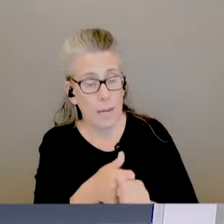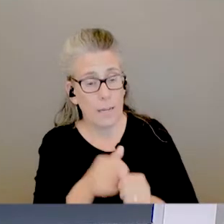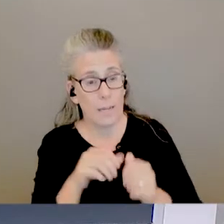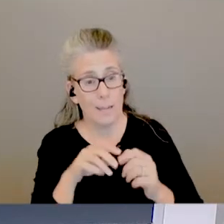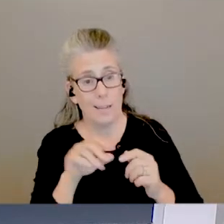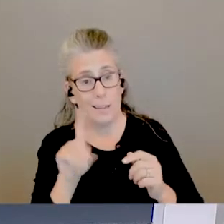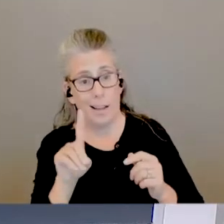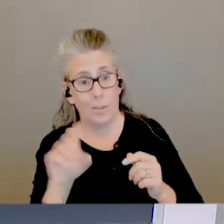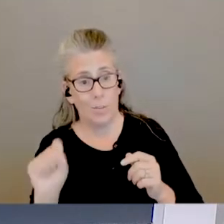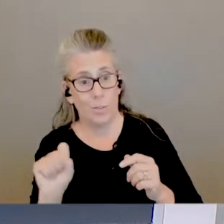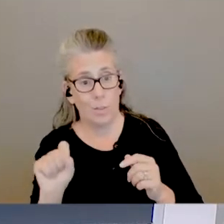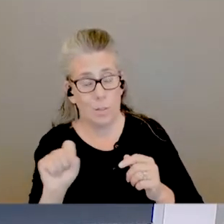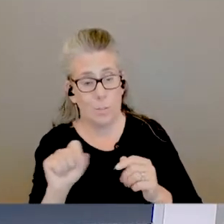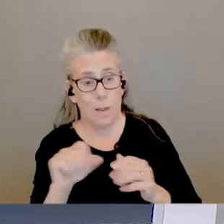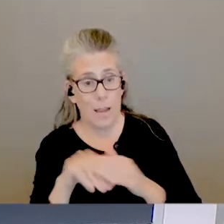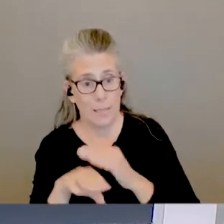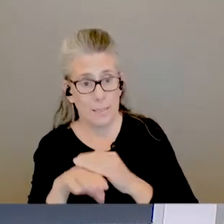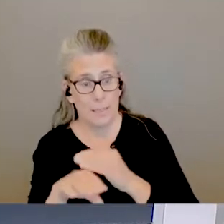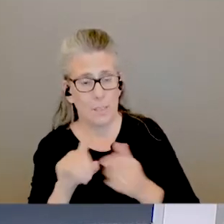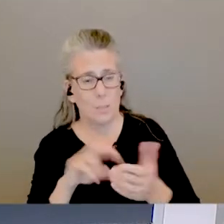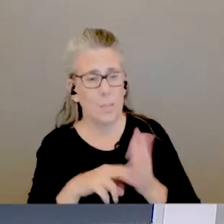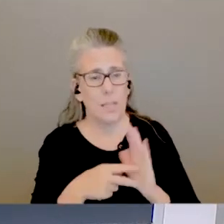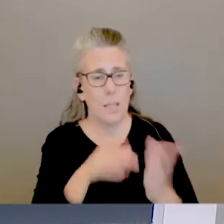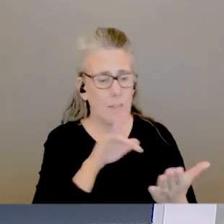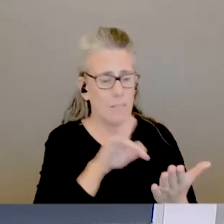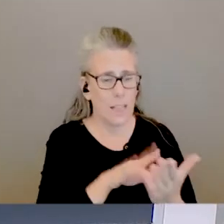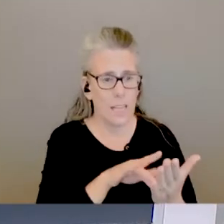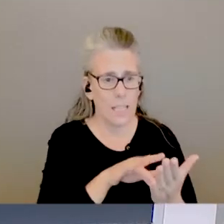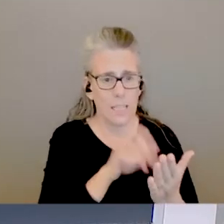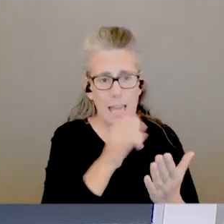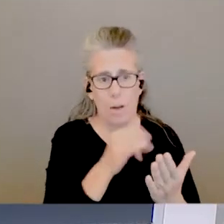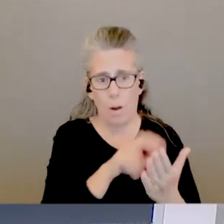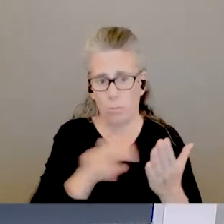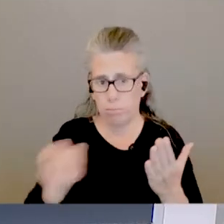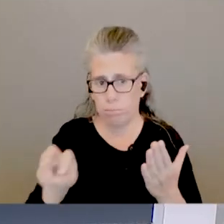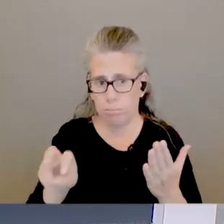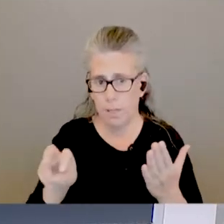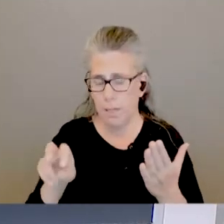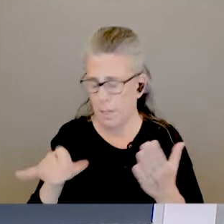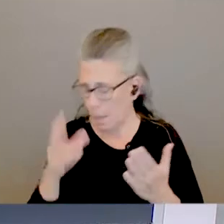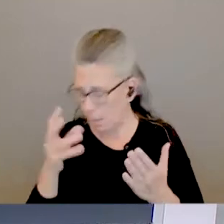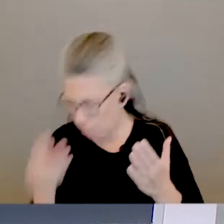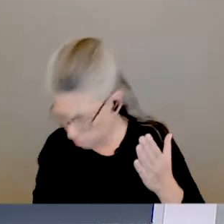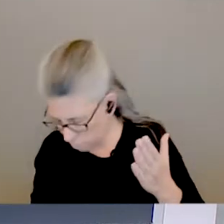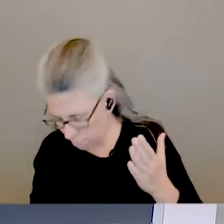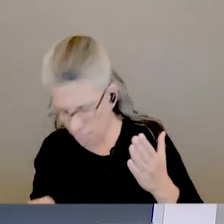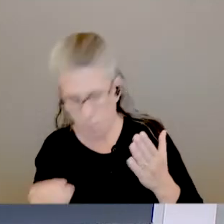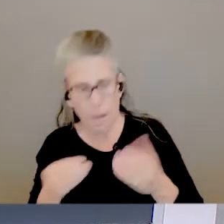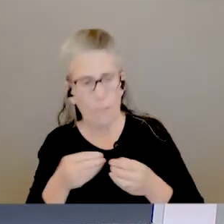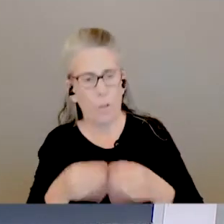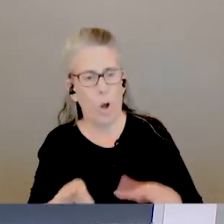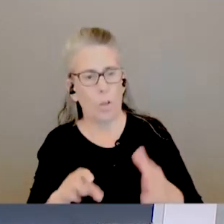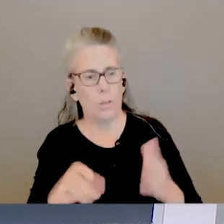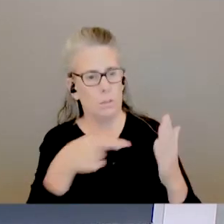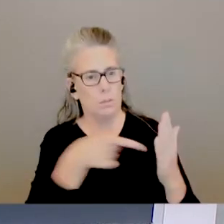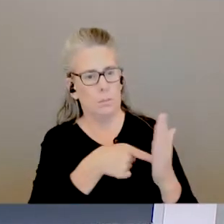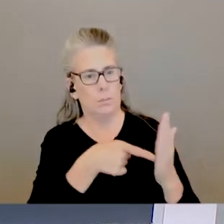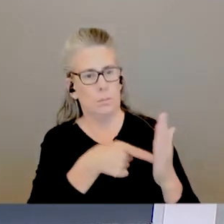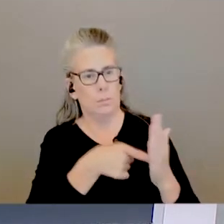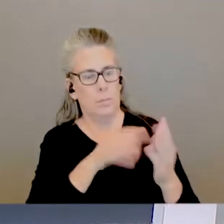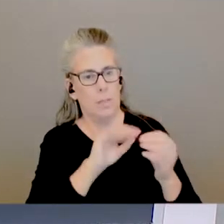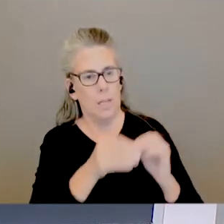I click on it, I get taken to a different domain, and now I've lost all visibility into what happens, or can I, because at some point in order to measure that, I have to say, did the person